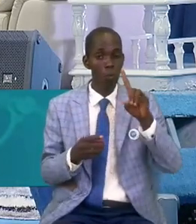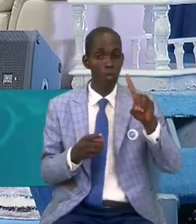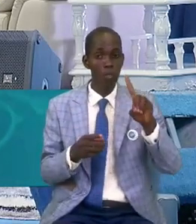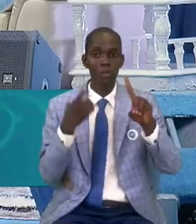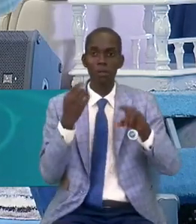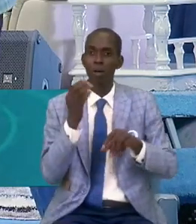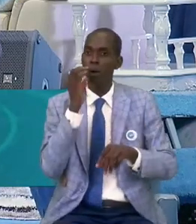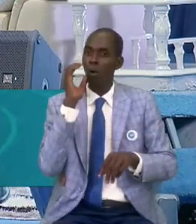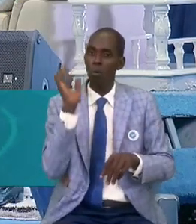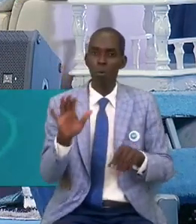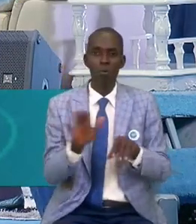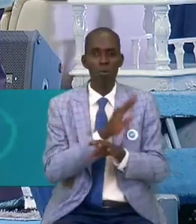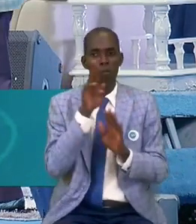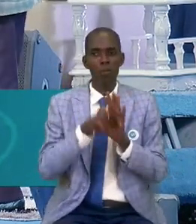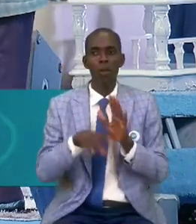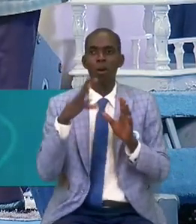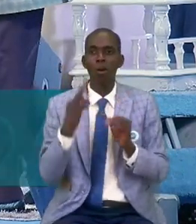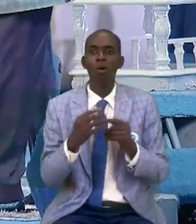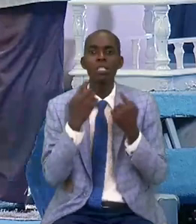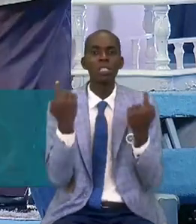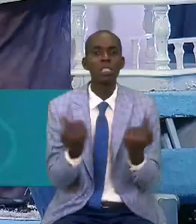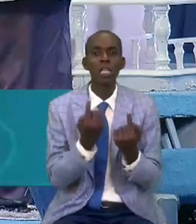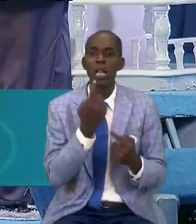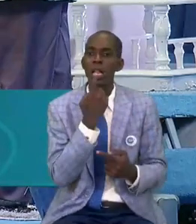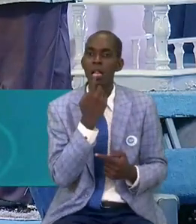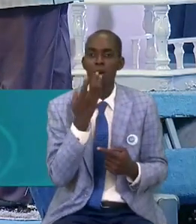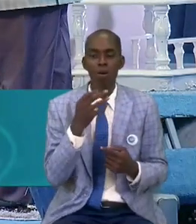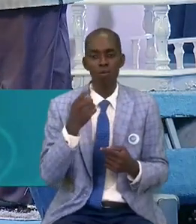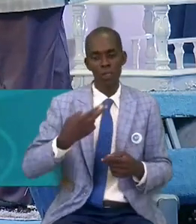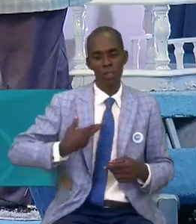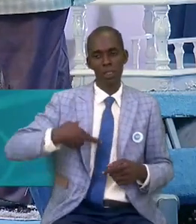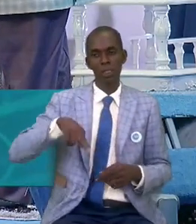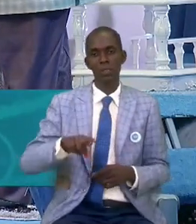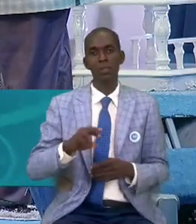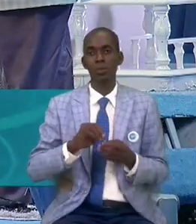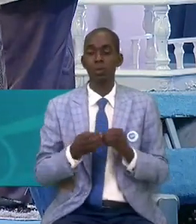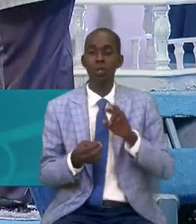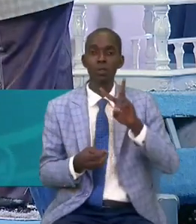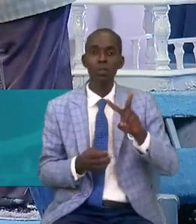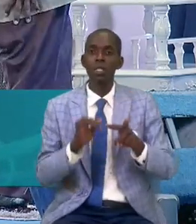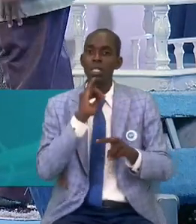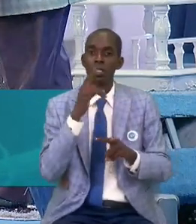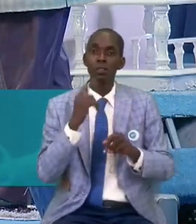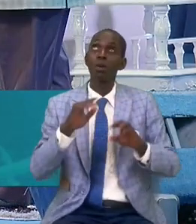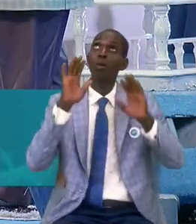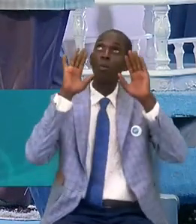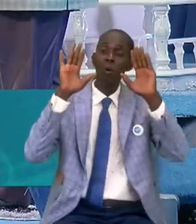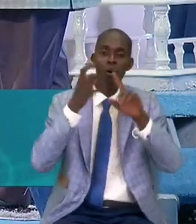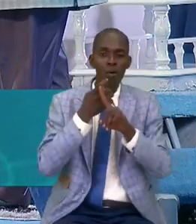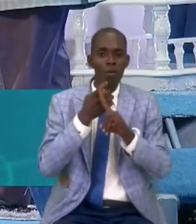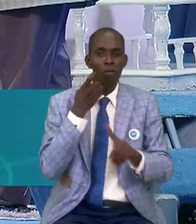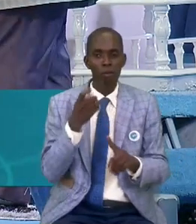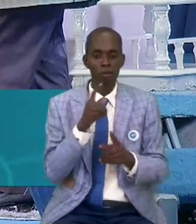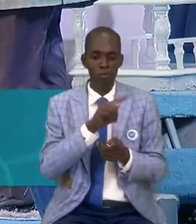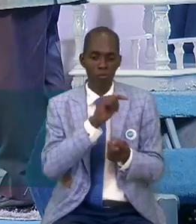religious. Number two is the wonder from transformed tongues of the righteous. Number